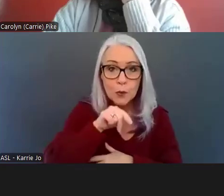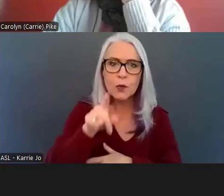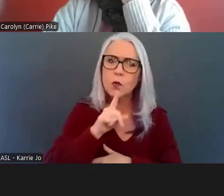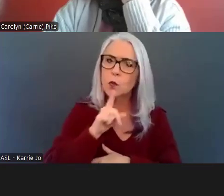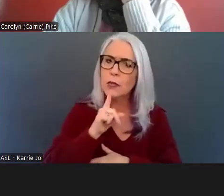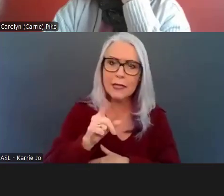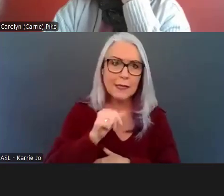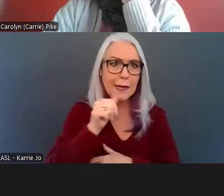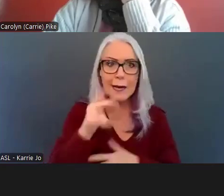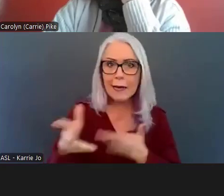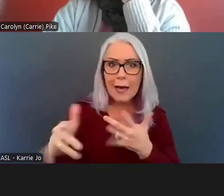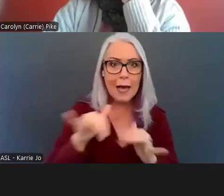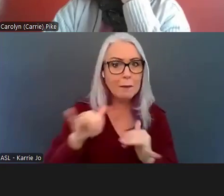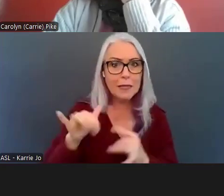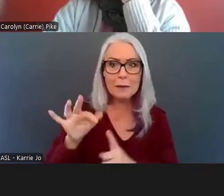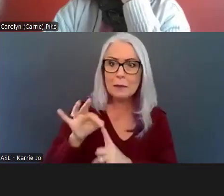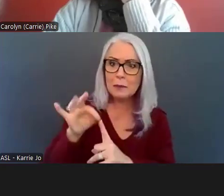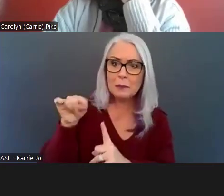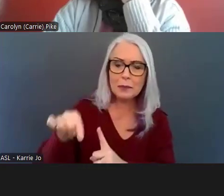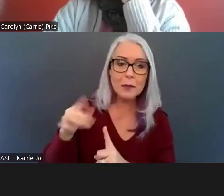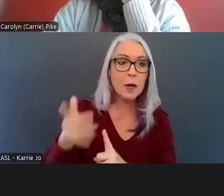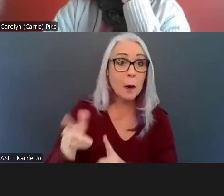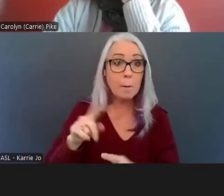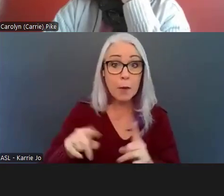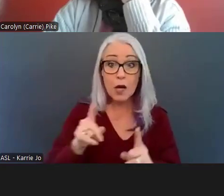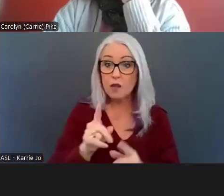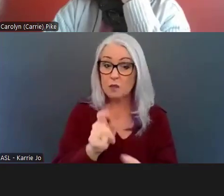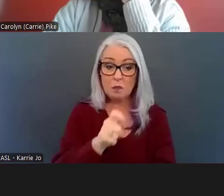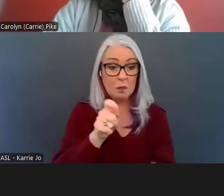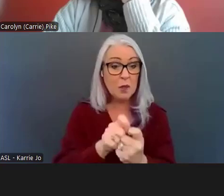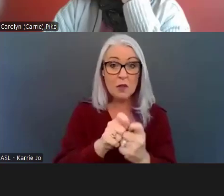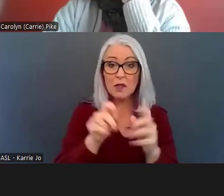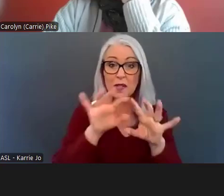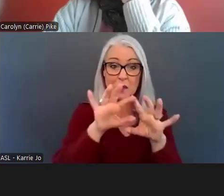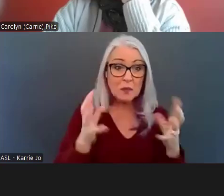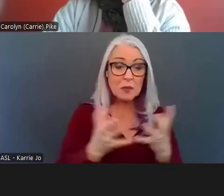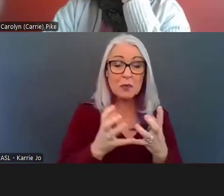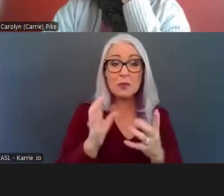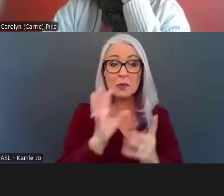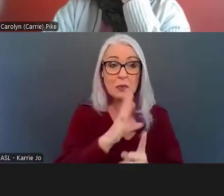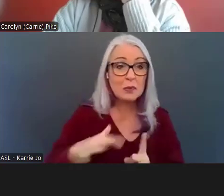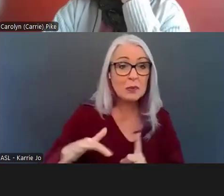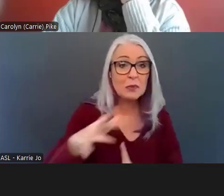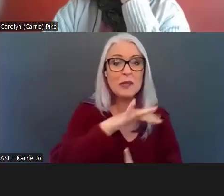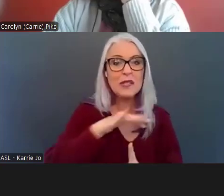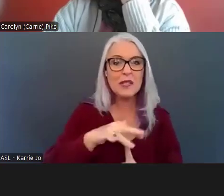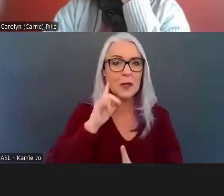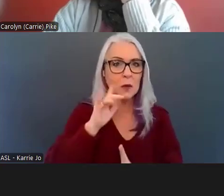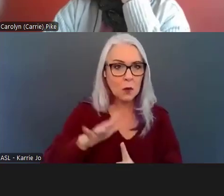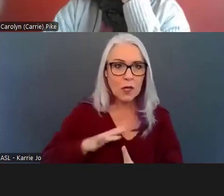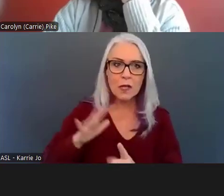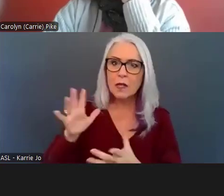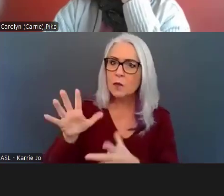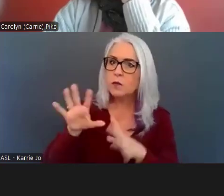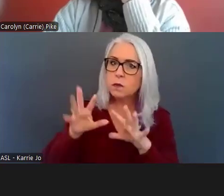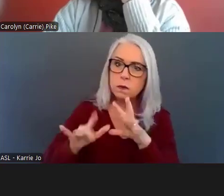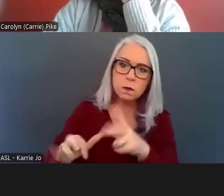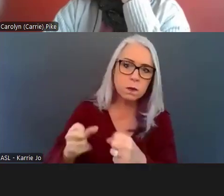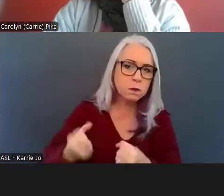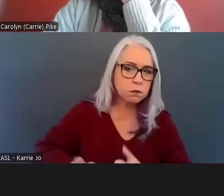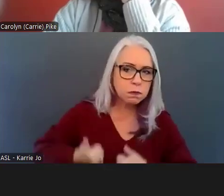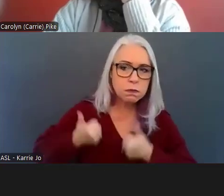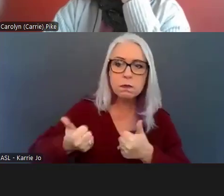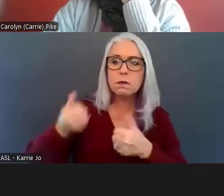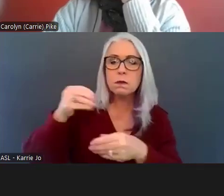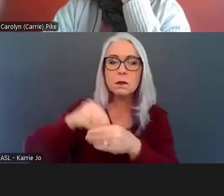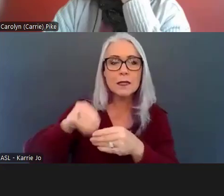right situation, it'll definitely take advantage of industrial forests. Very limited, in terms of the site.